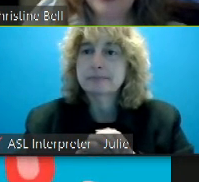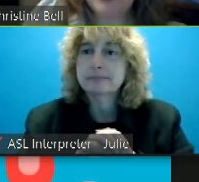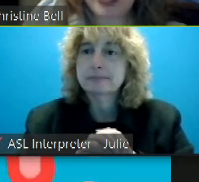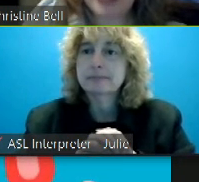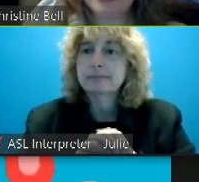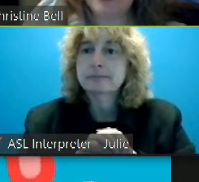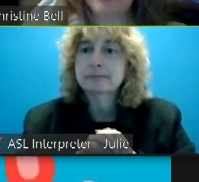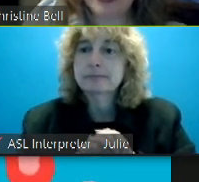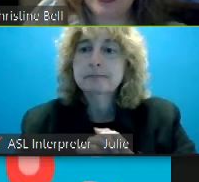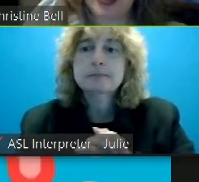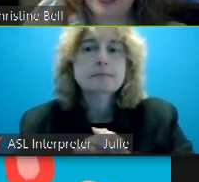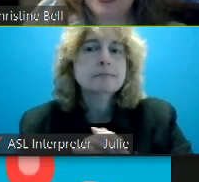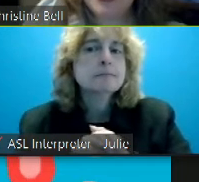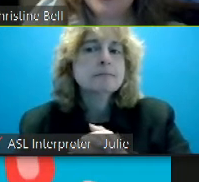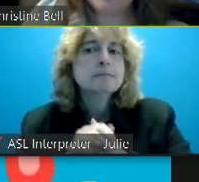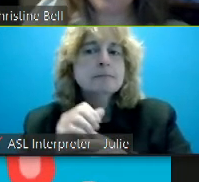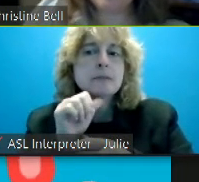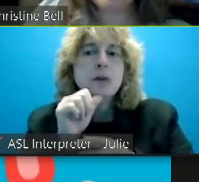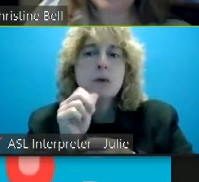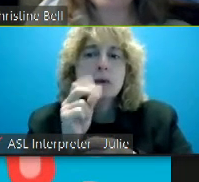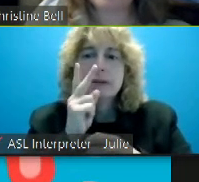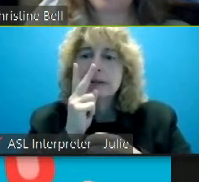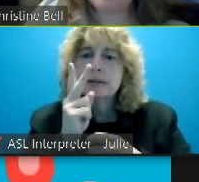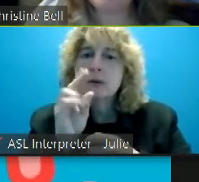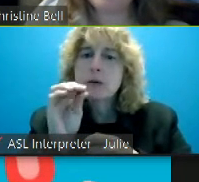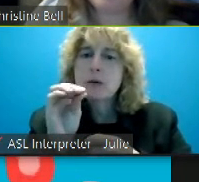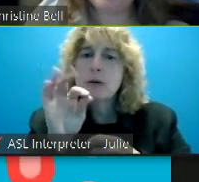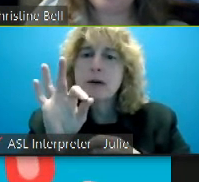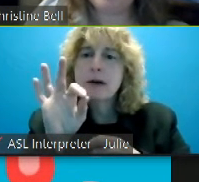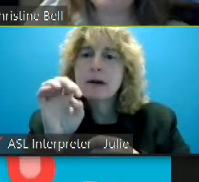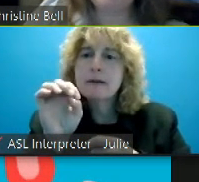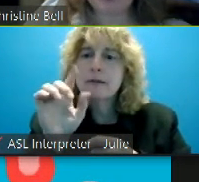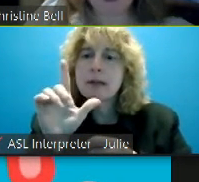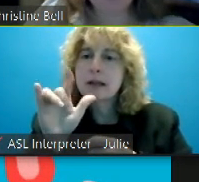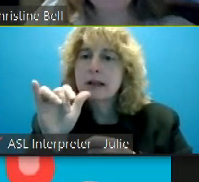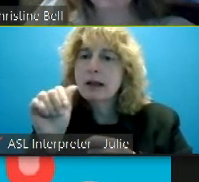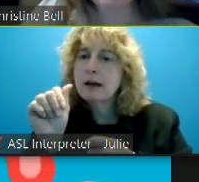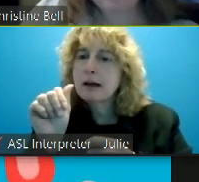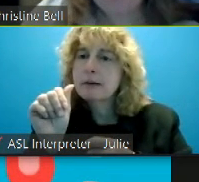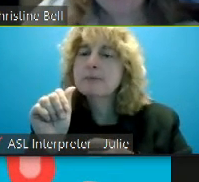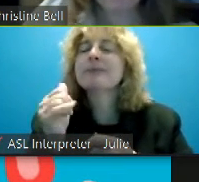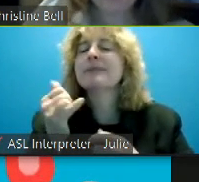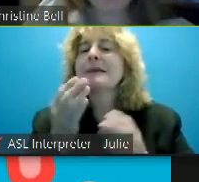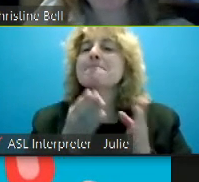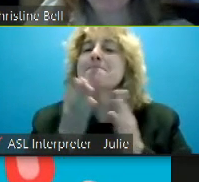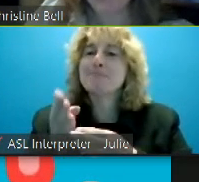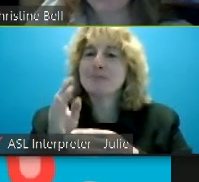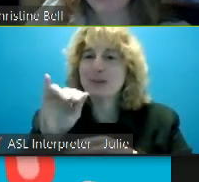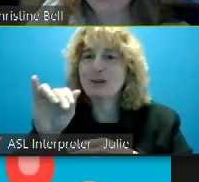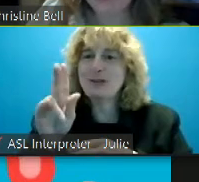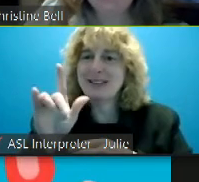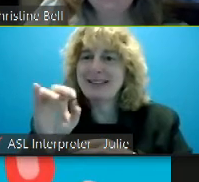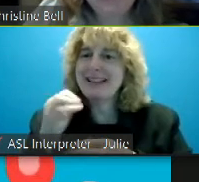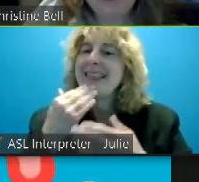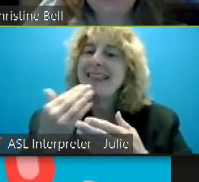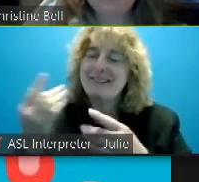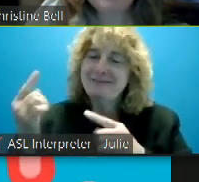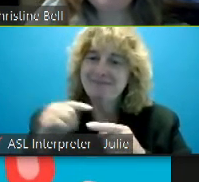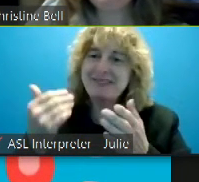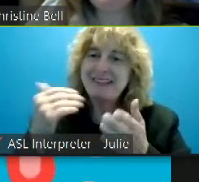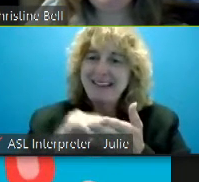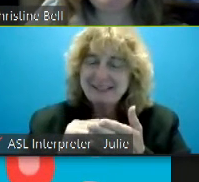I do not see Ophelia. So let's go to Julie. Thank you for being with us again, Julie.